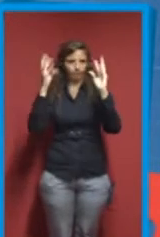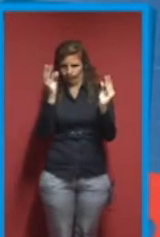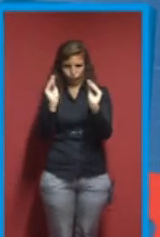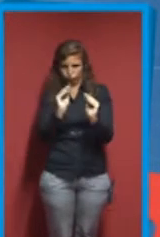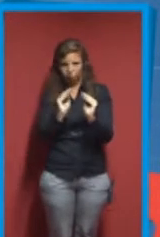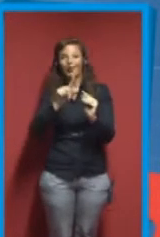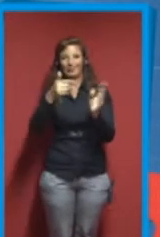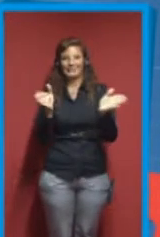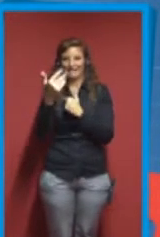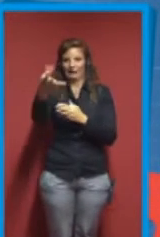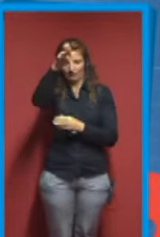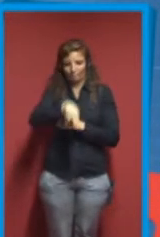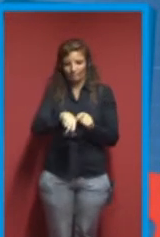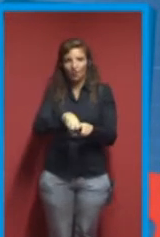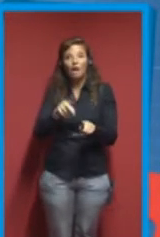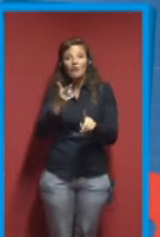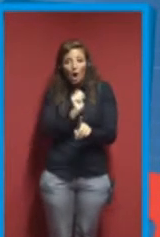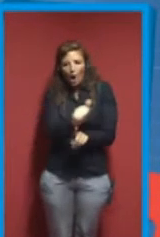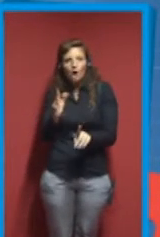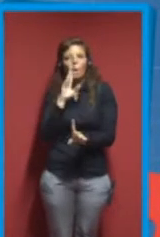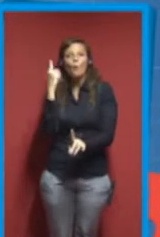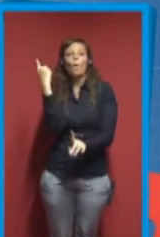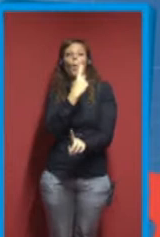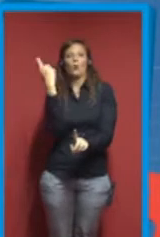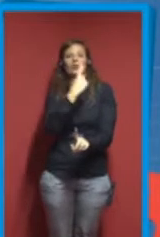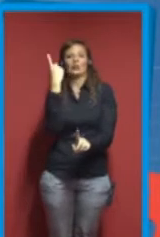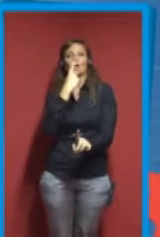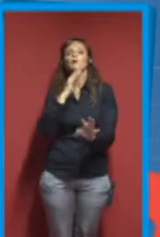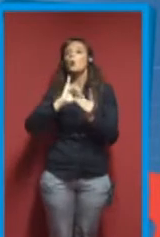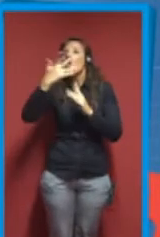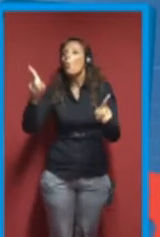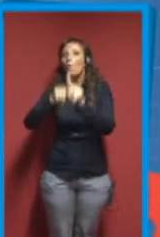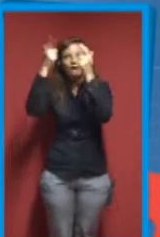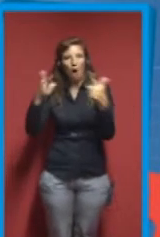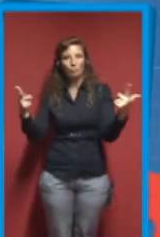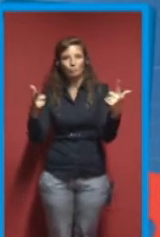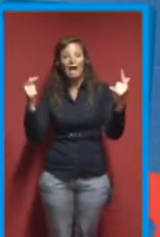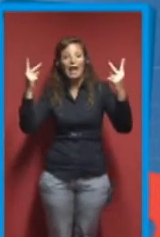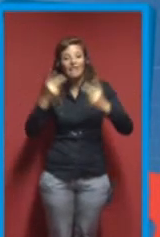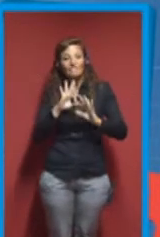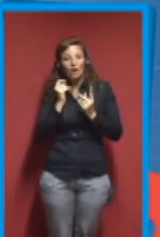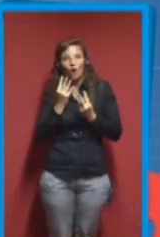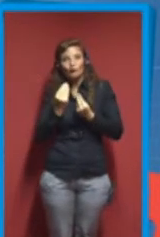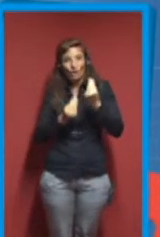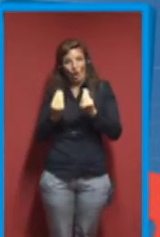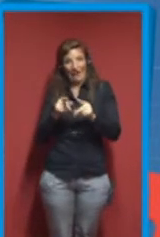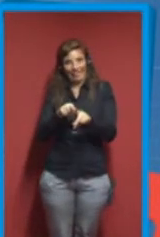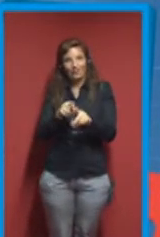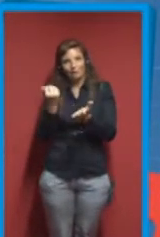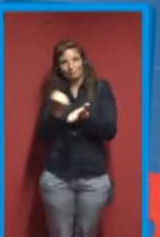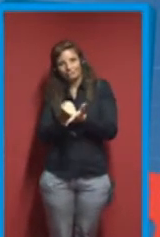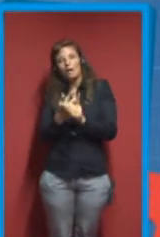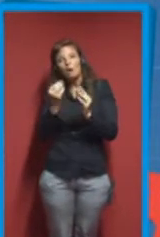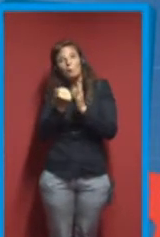Each one is completely unique, and they're actual toys. The reason this is important is because we had to put the dolls through toy